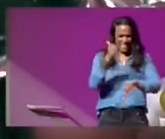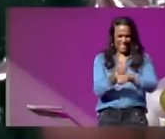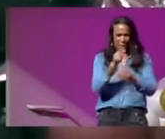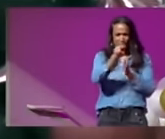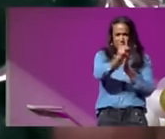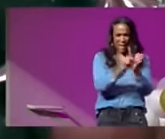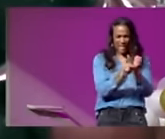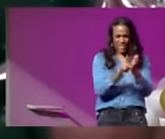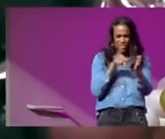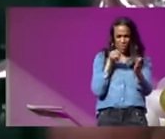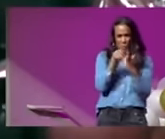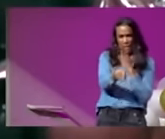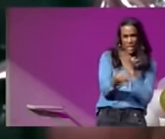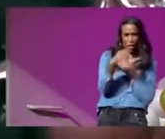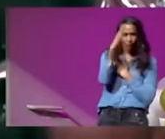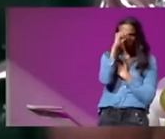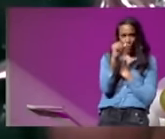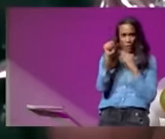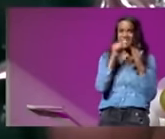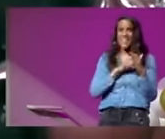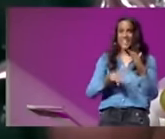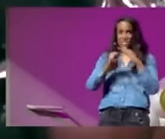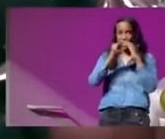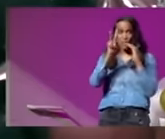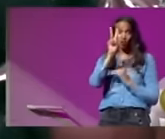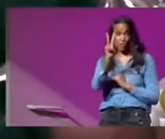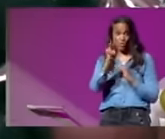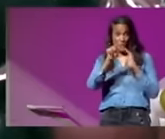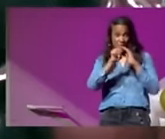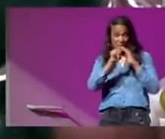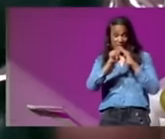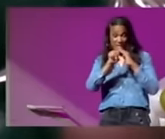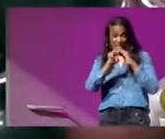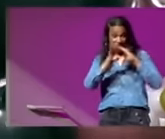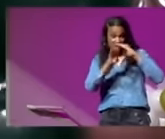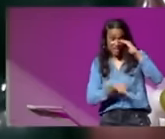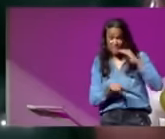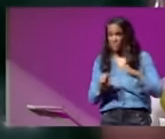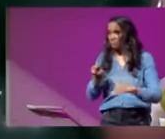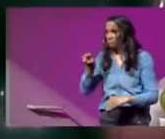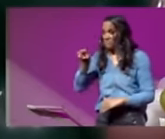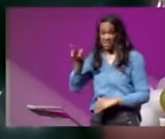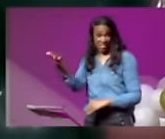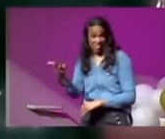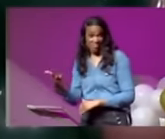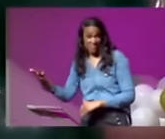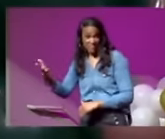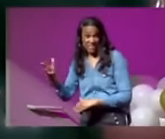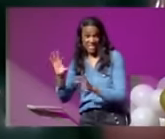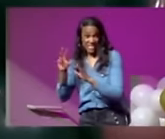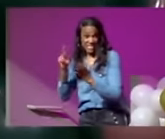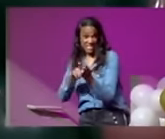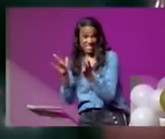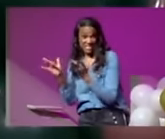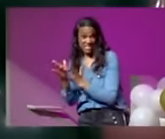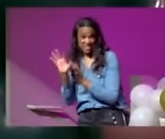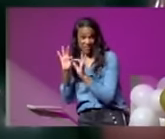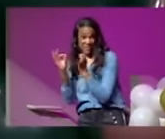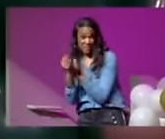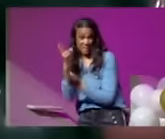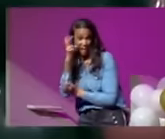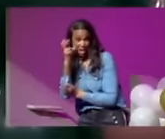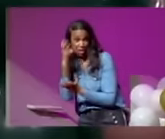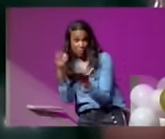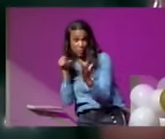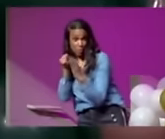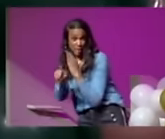policies. And so Joseph and Mary, they escape with the baby Jesus to Egypt, and there in